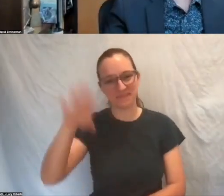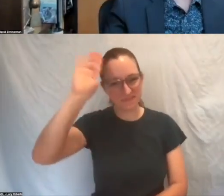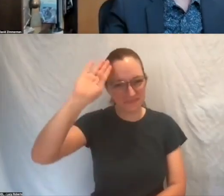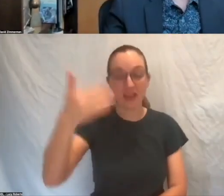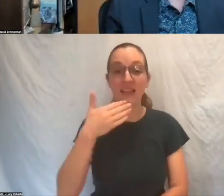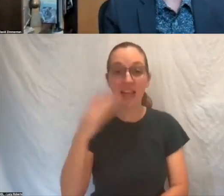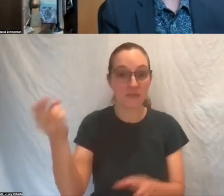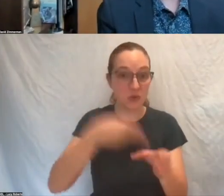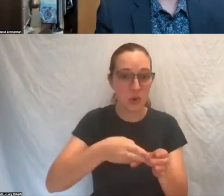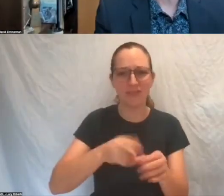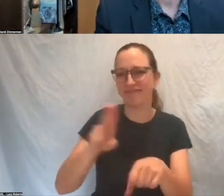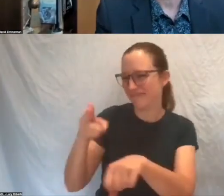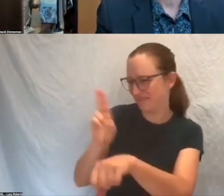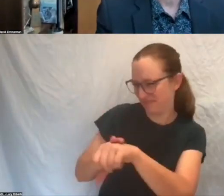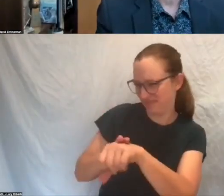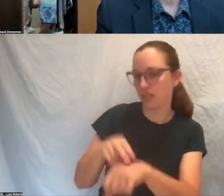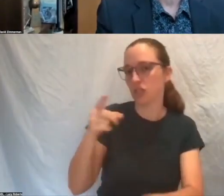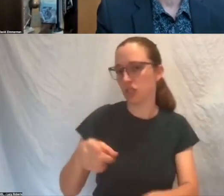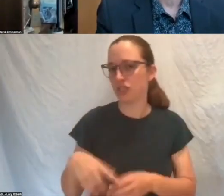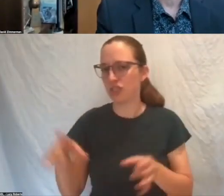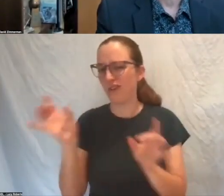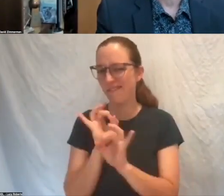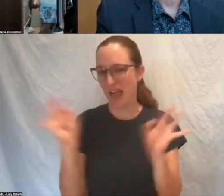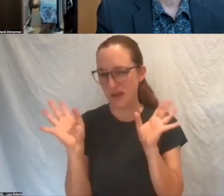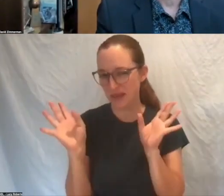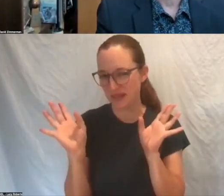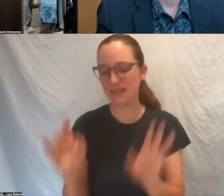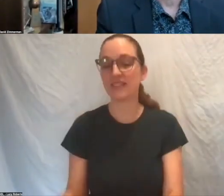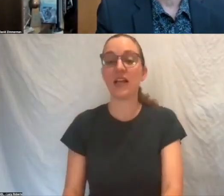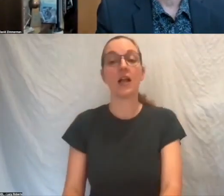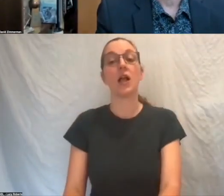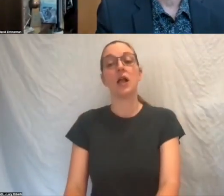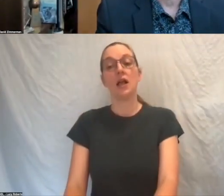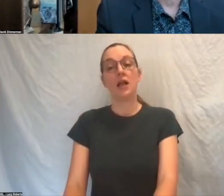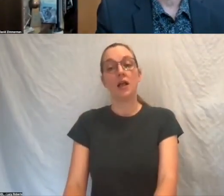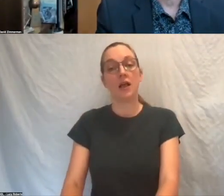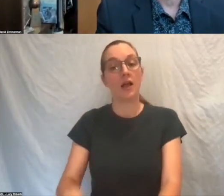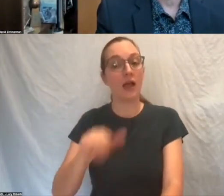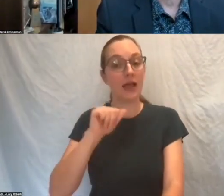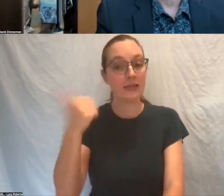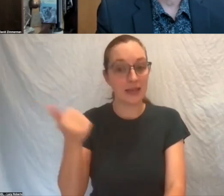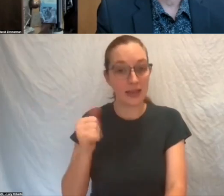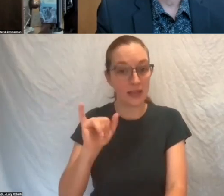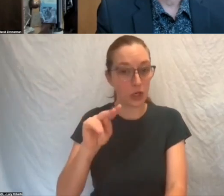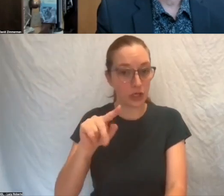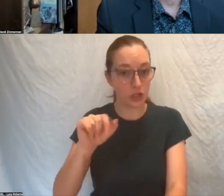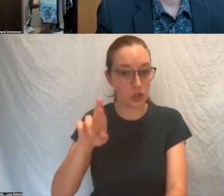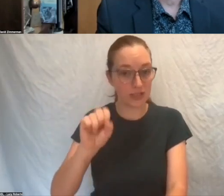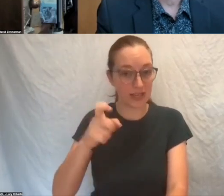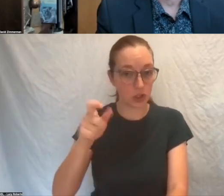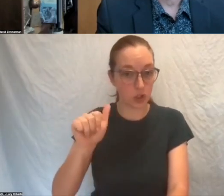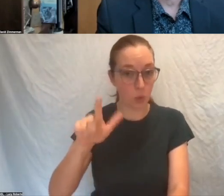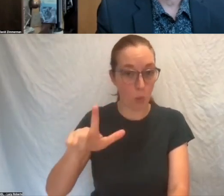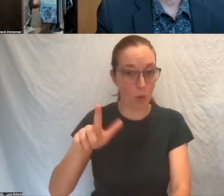here. Of You're course. fabulous. I just have to say, as another intersexual being, I